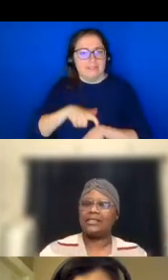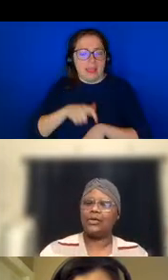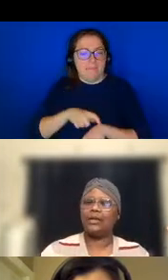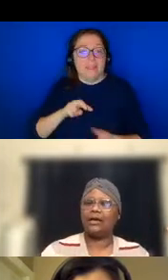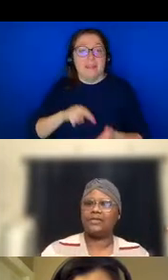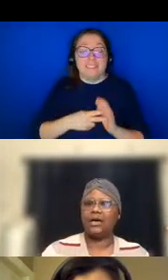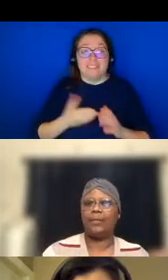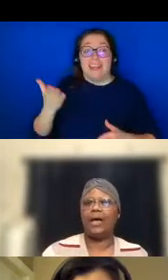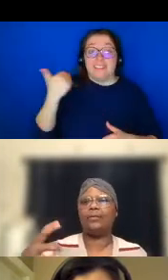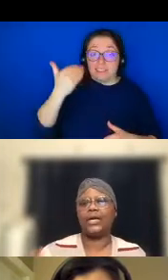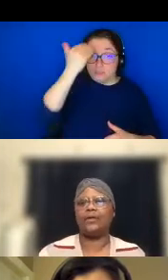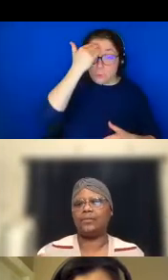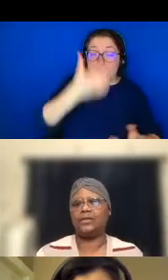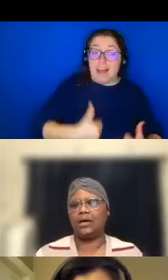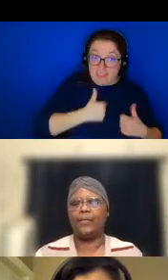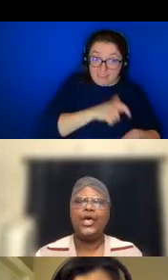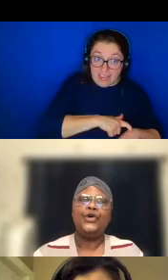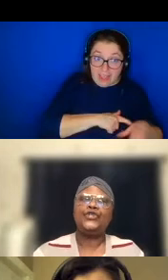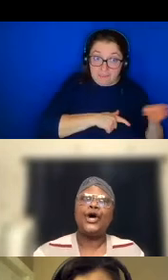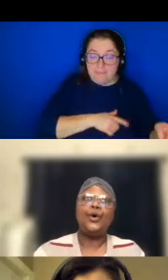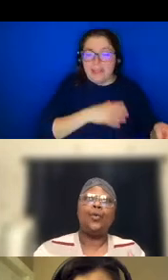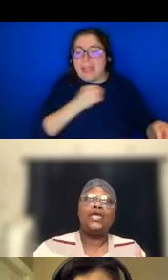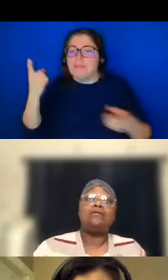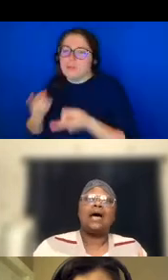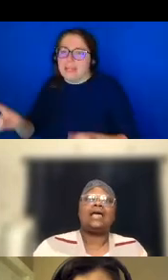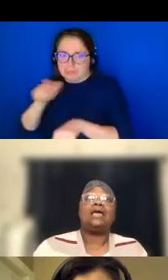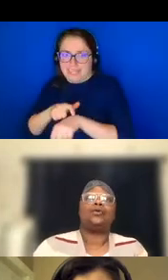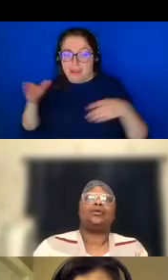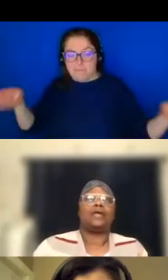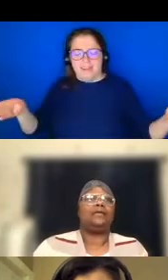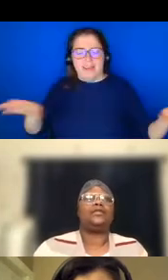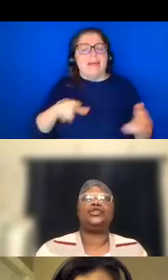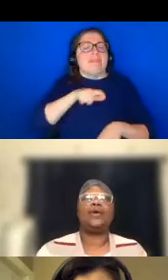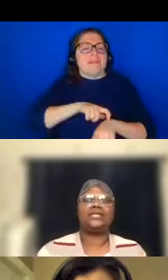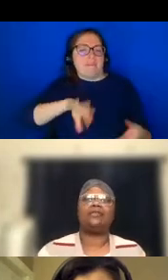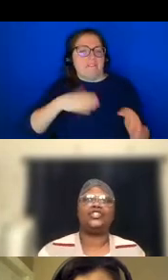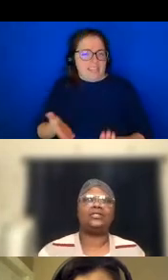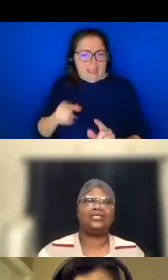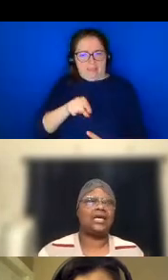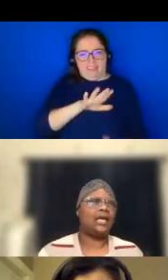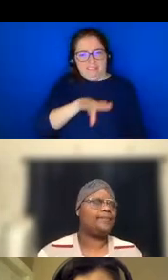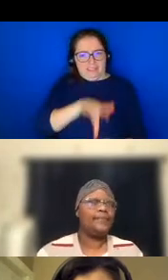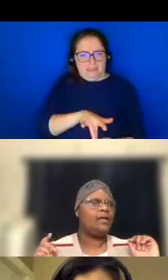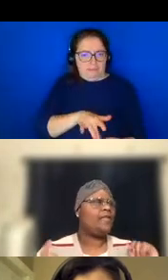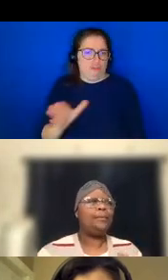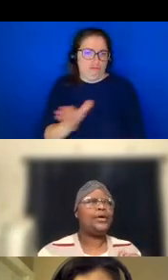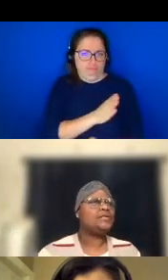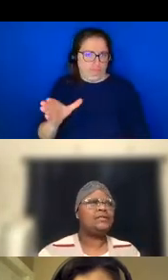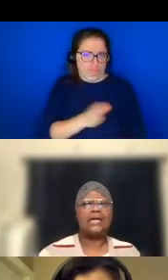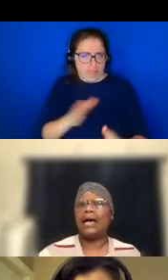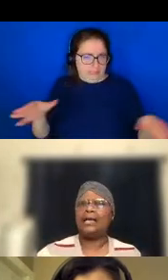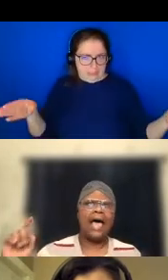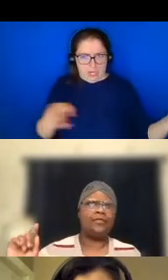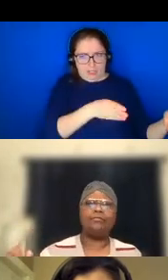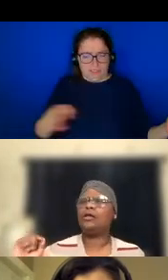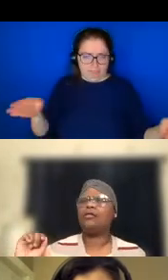last known alive time and the pronouncement time. So we are not able, like they do on television, to say that person